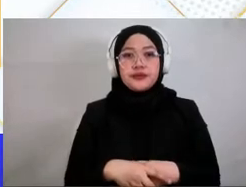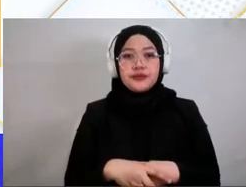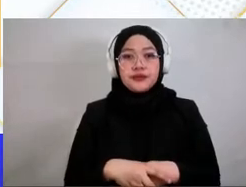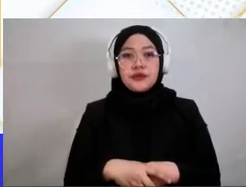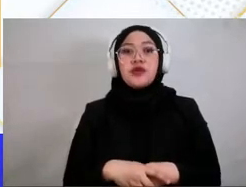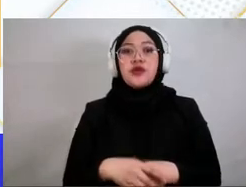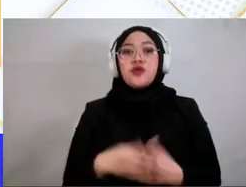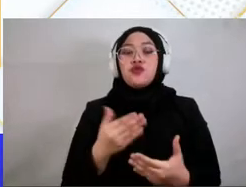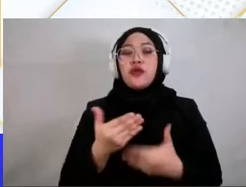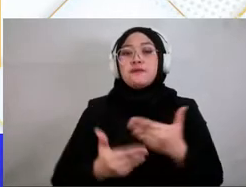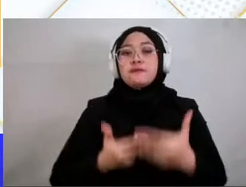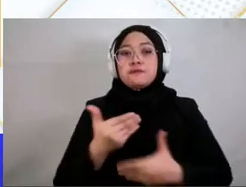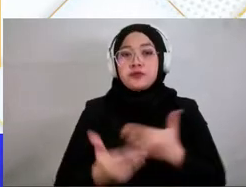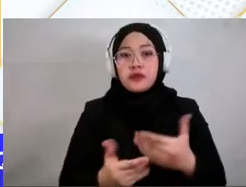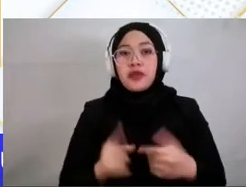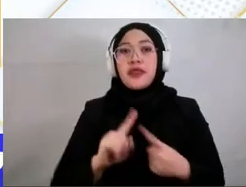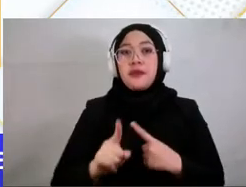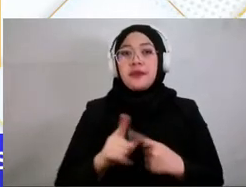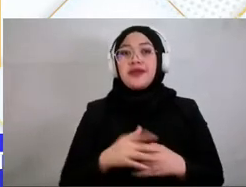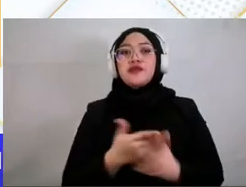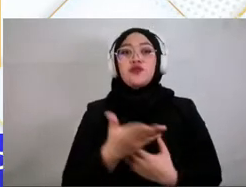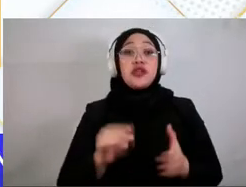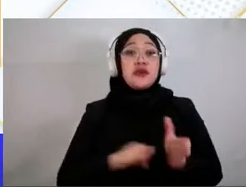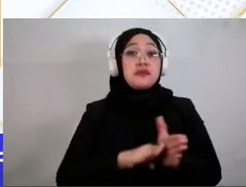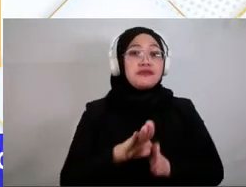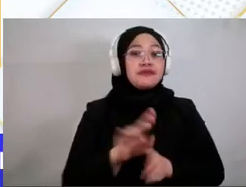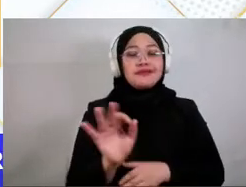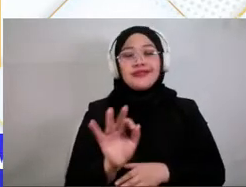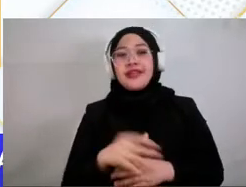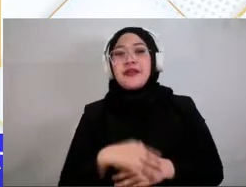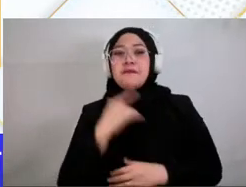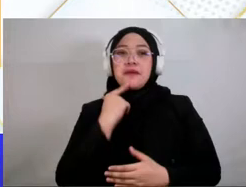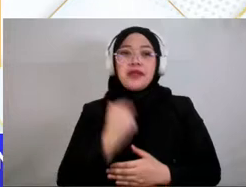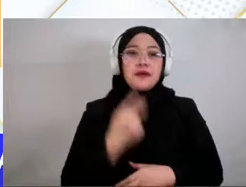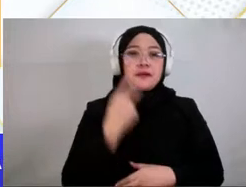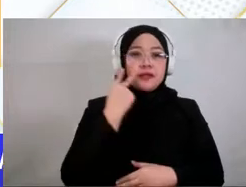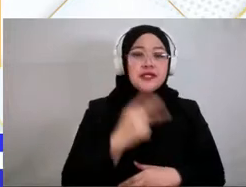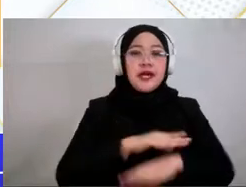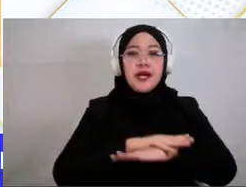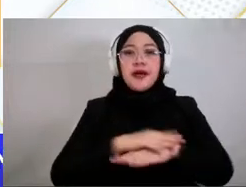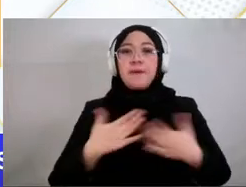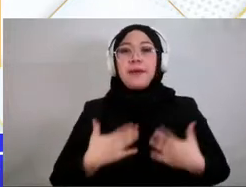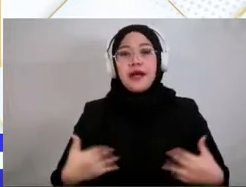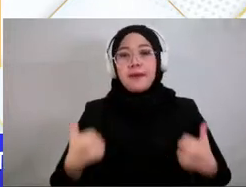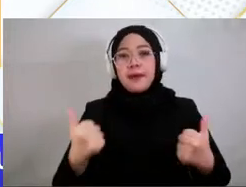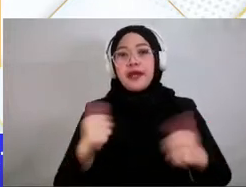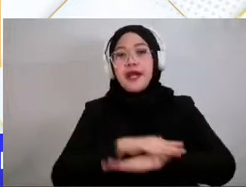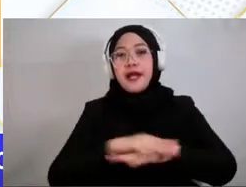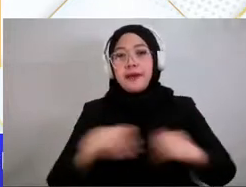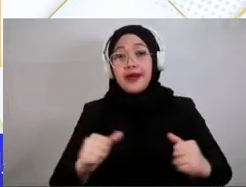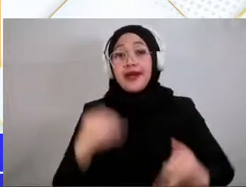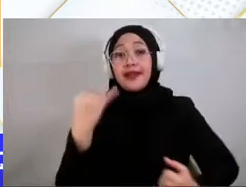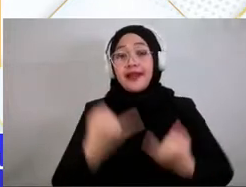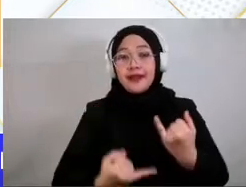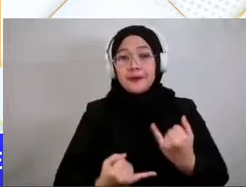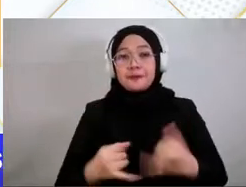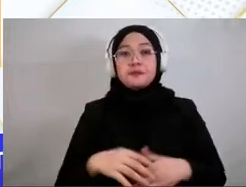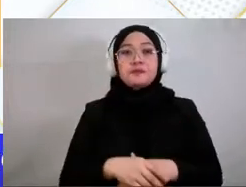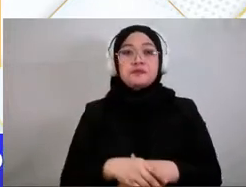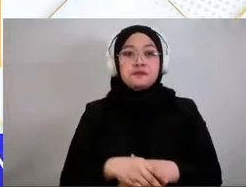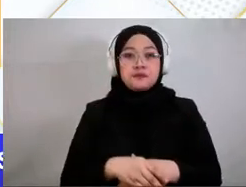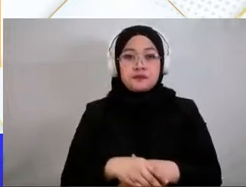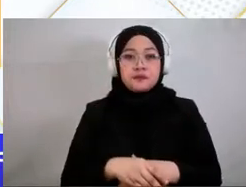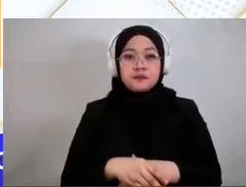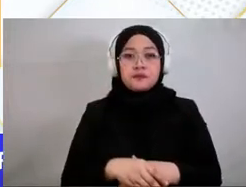risk without peace, security, and stability. Lastly, our